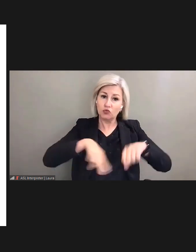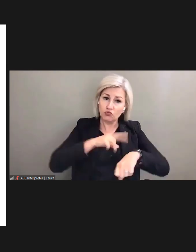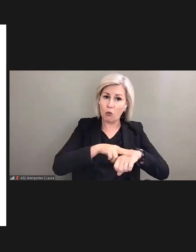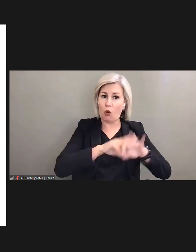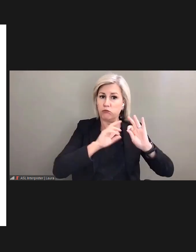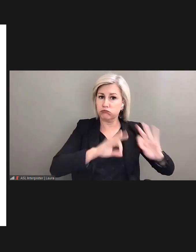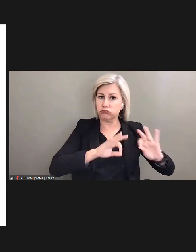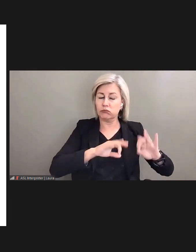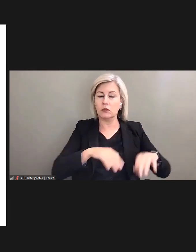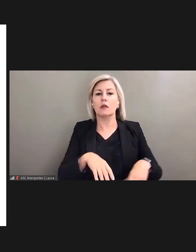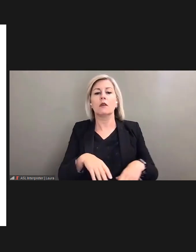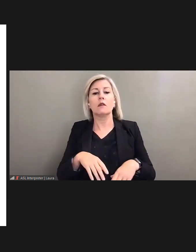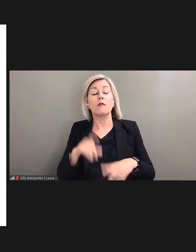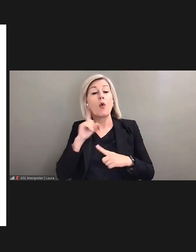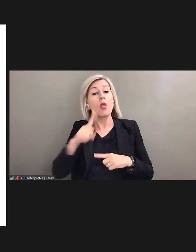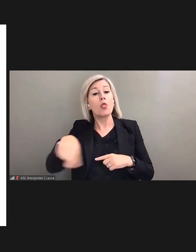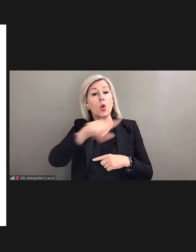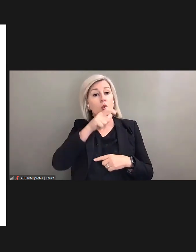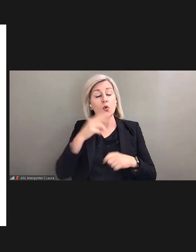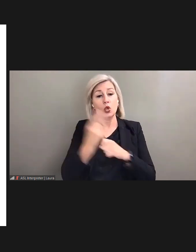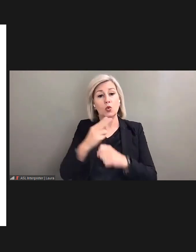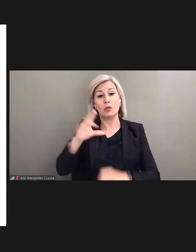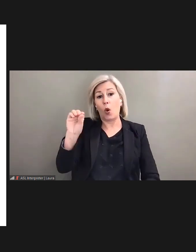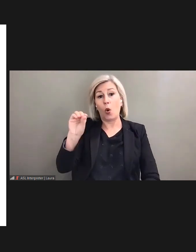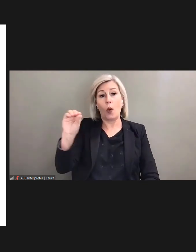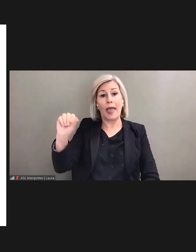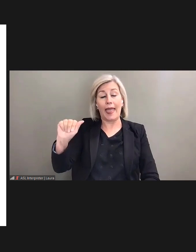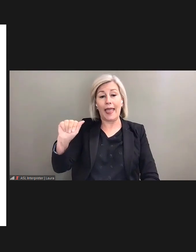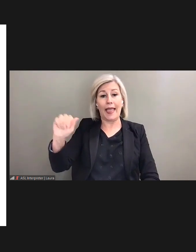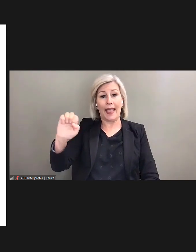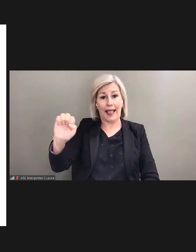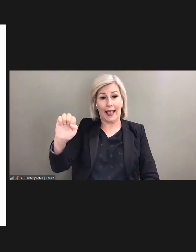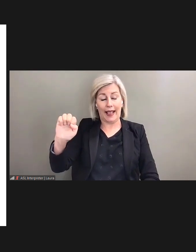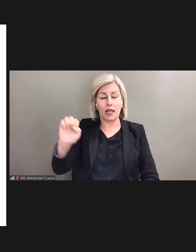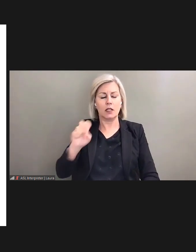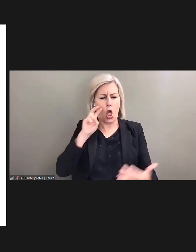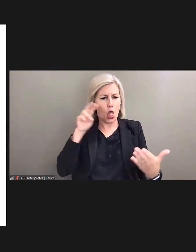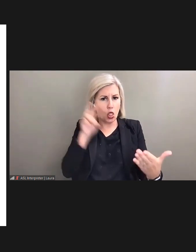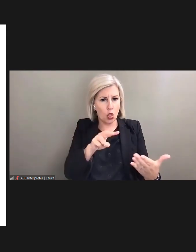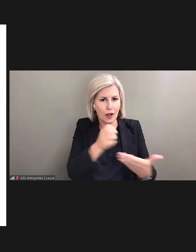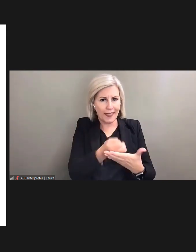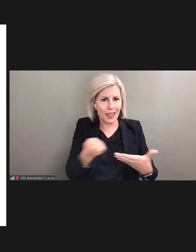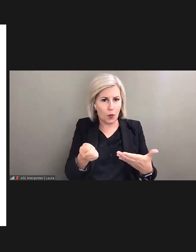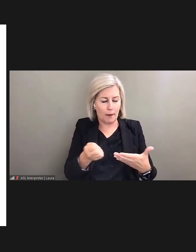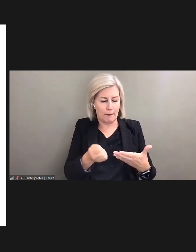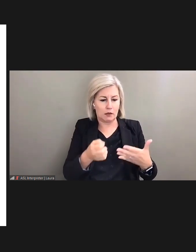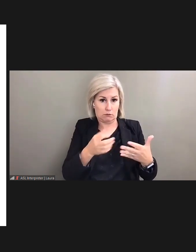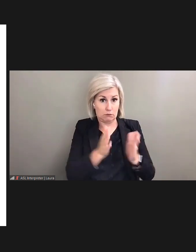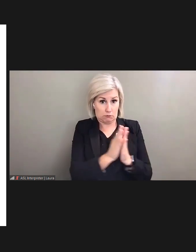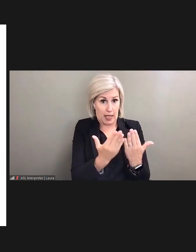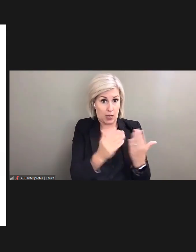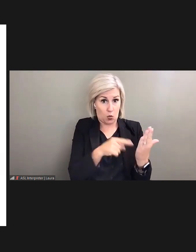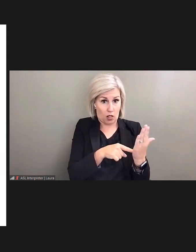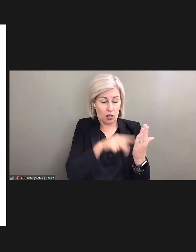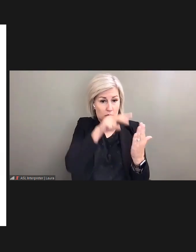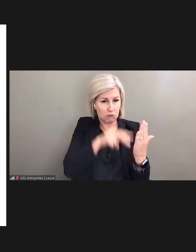for those of you that are using the OAE method, you'll want to look at your equipment manual just to make sure. In some cases, you